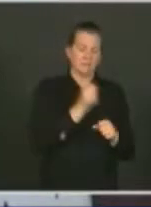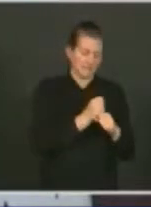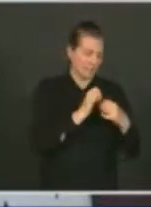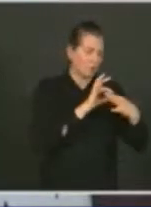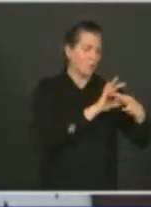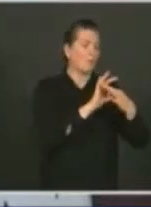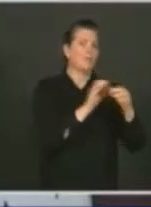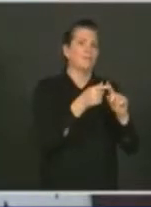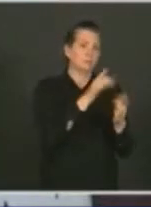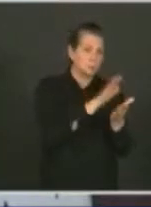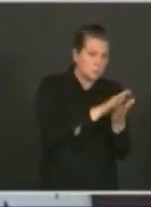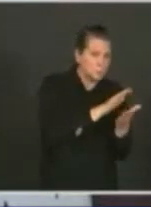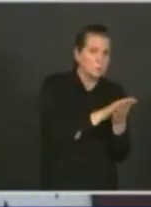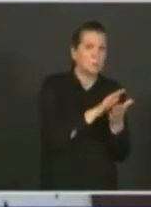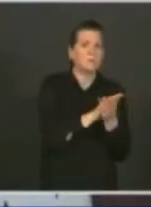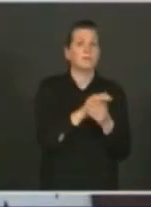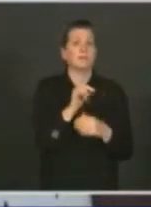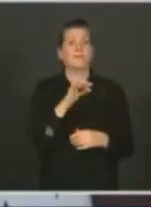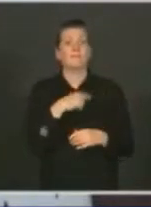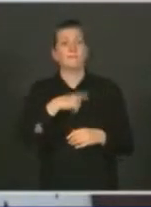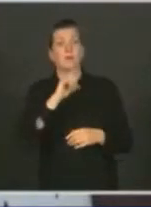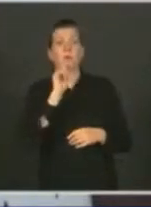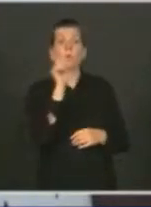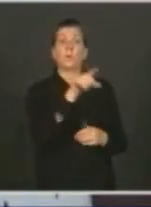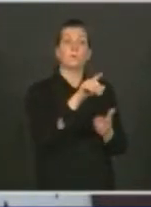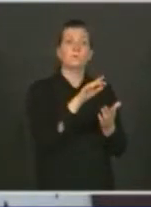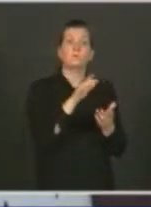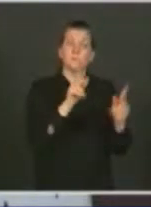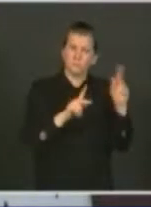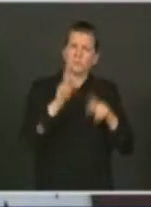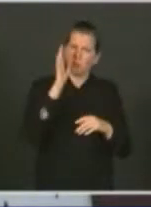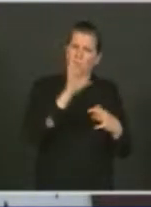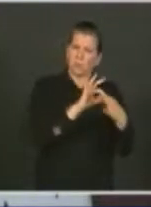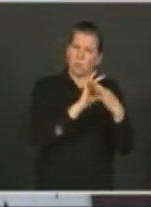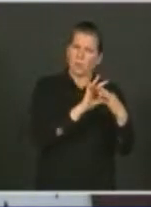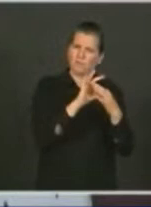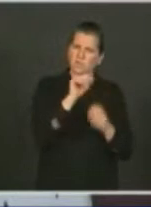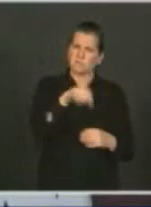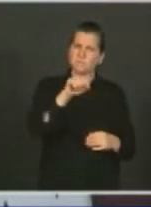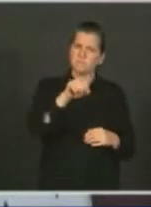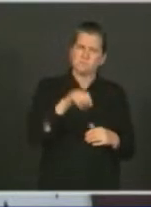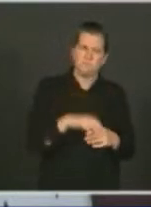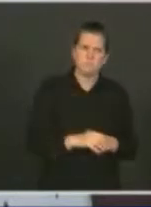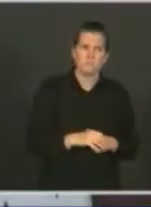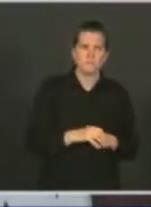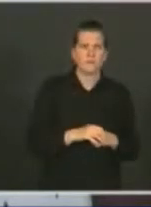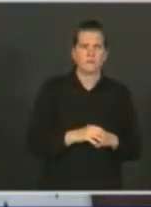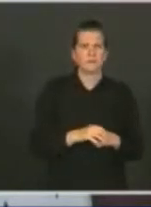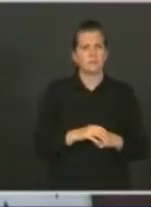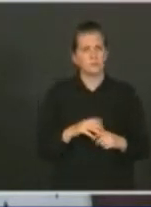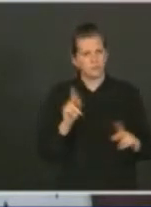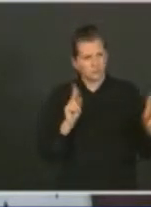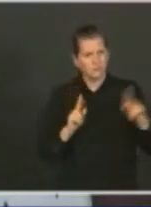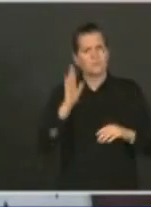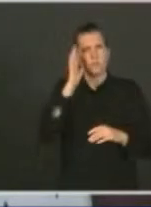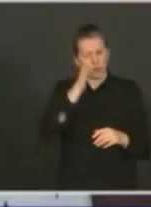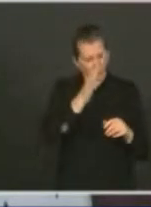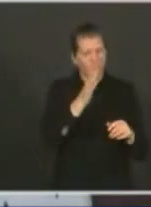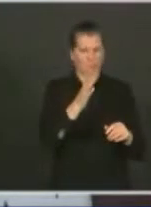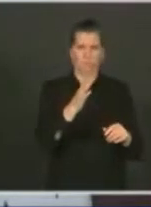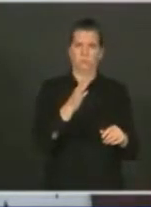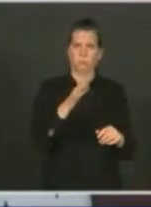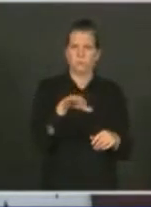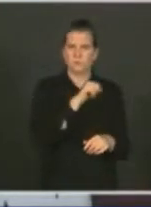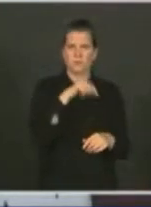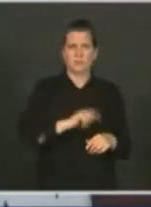retail, and if they're ordered to close, they'll close. And then people will, I think, get a serious message